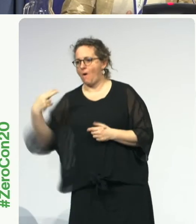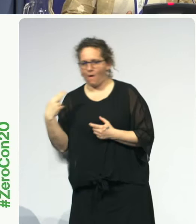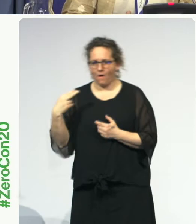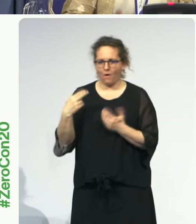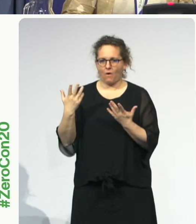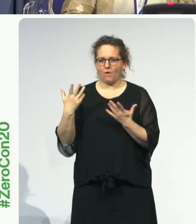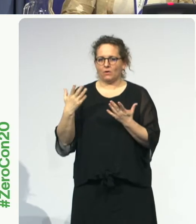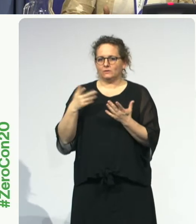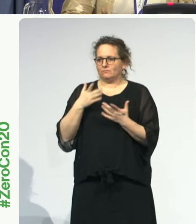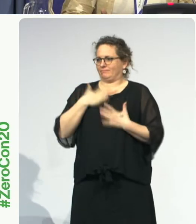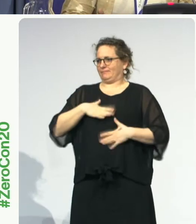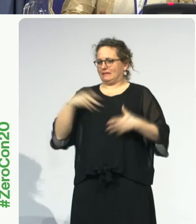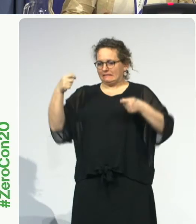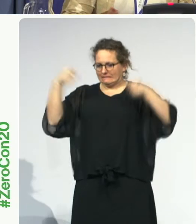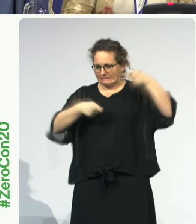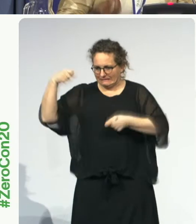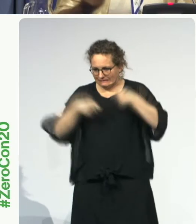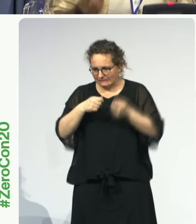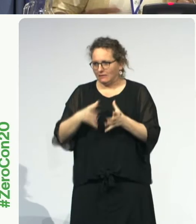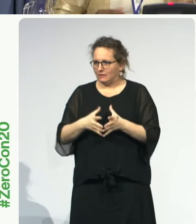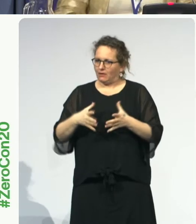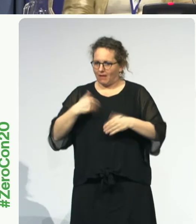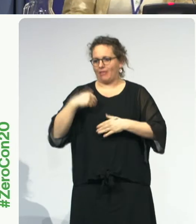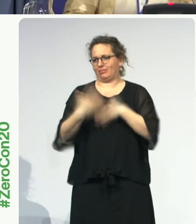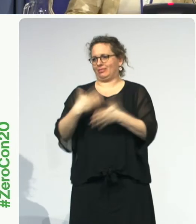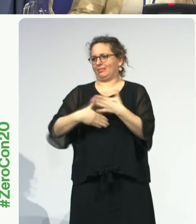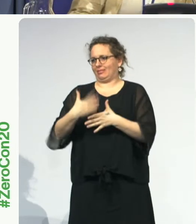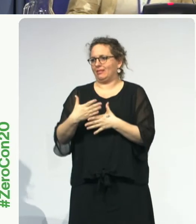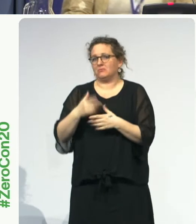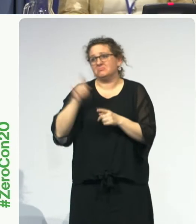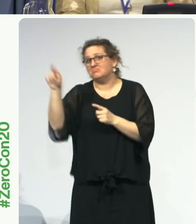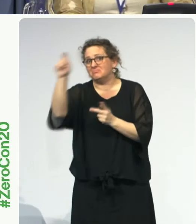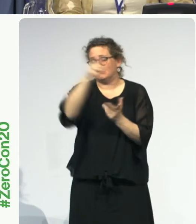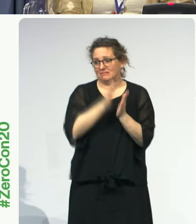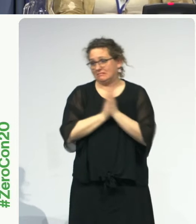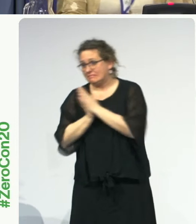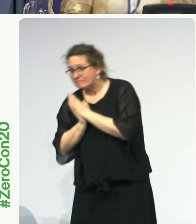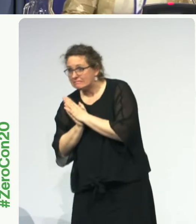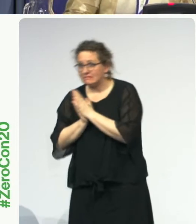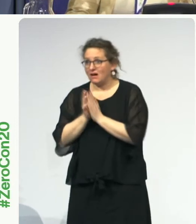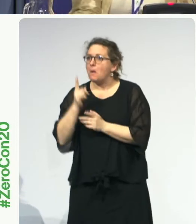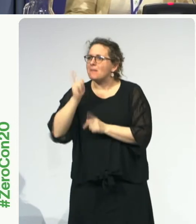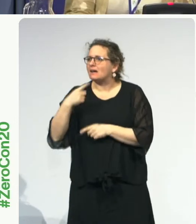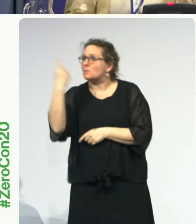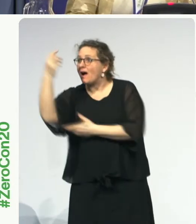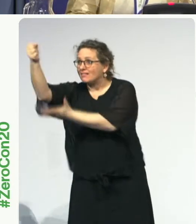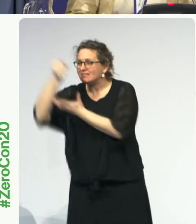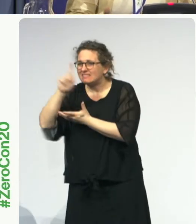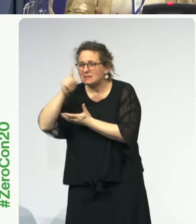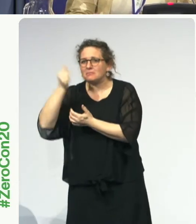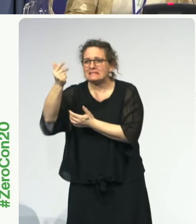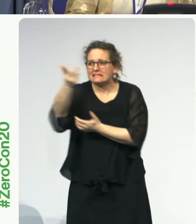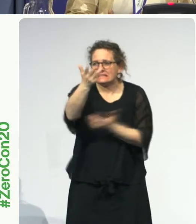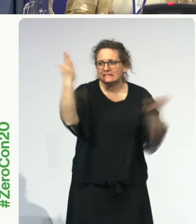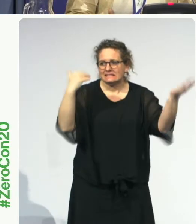A consortium means that the number of foundations, several foundations are brought together and their resources are joined to provide